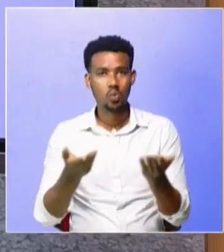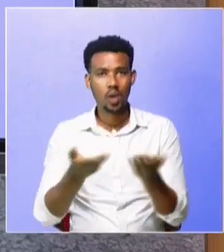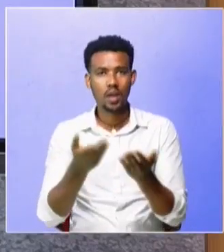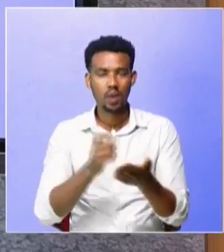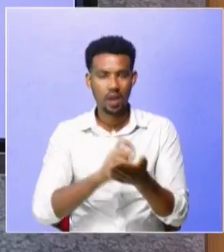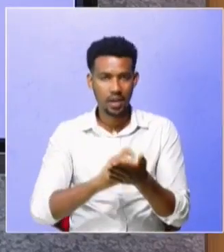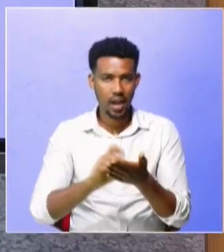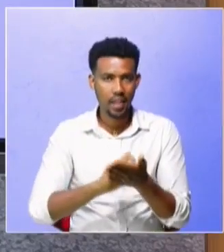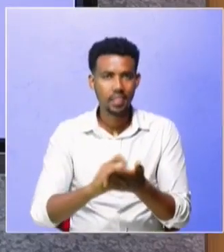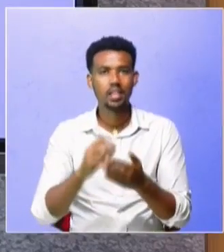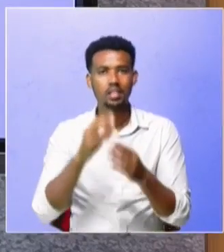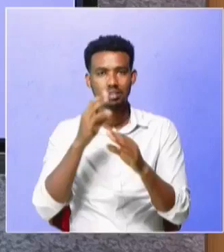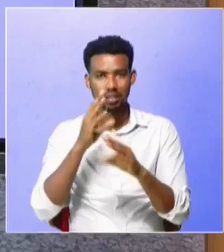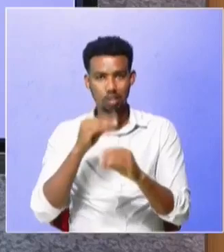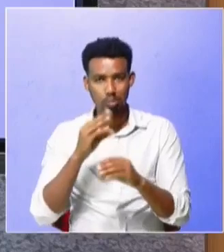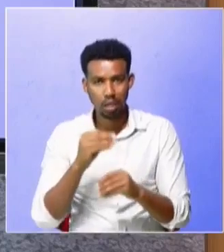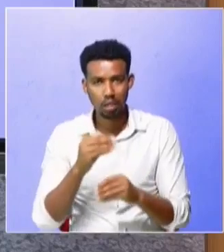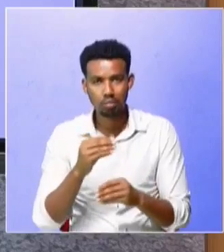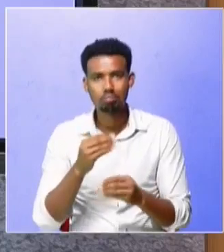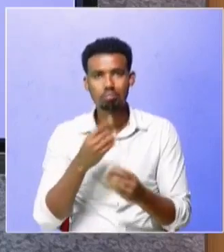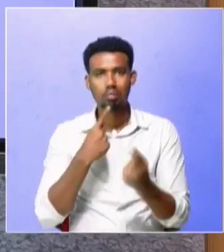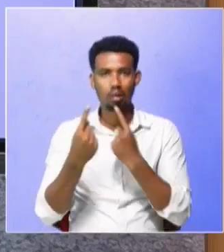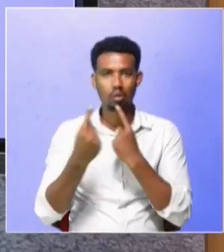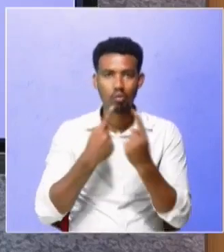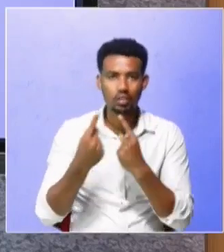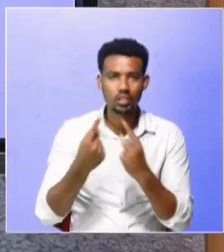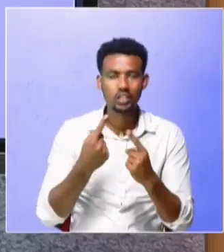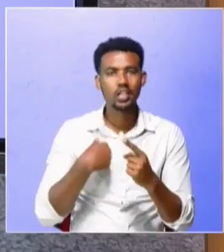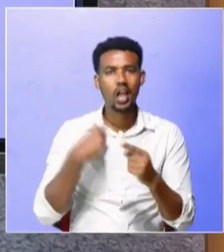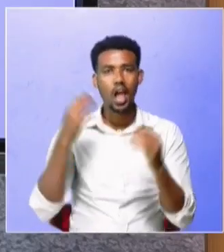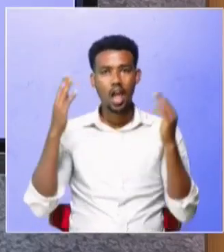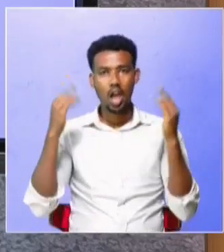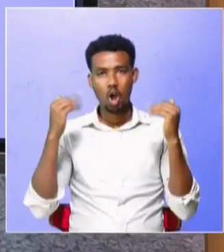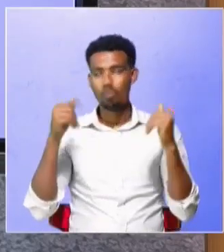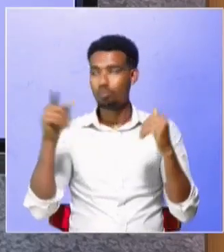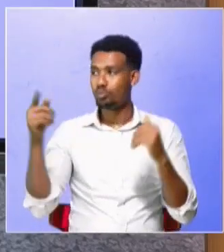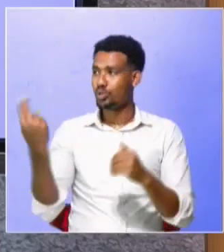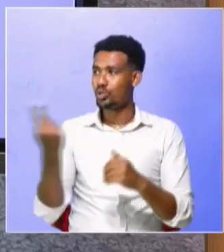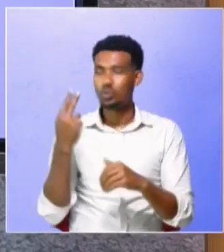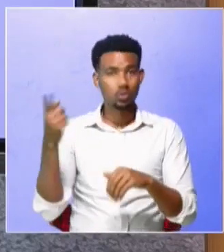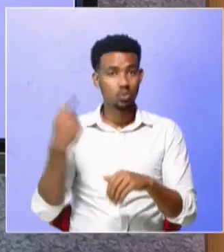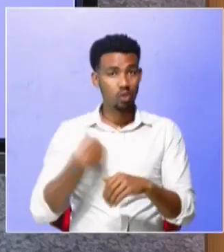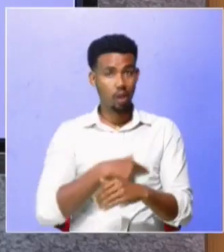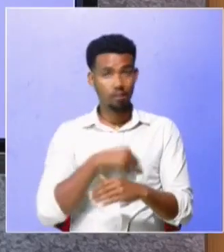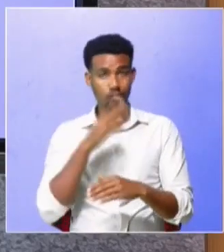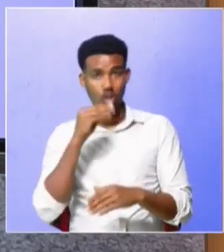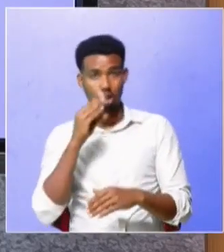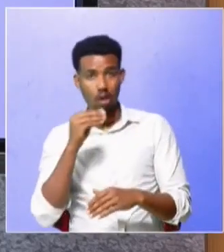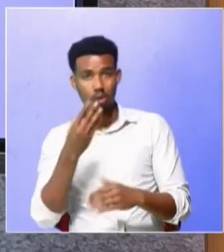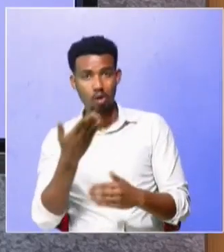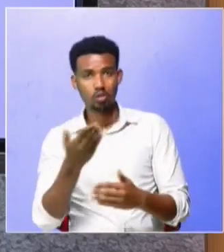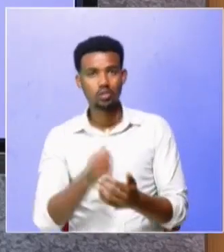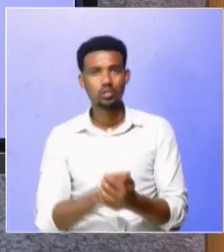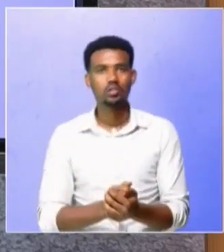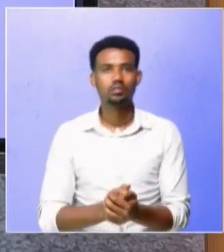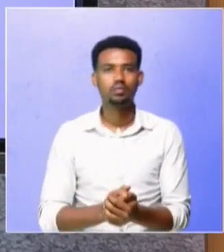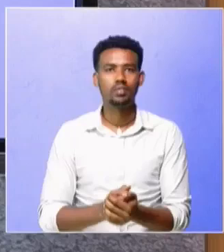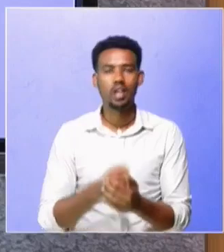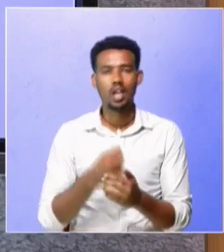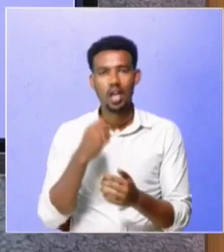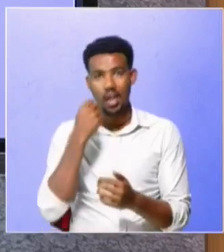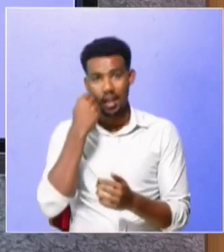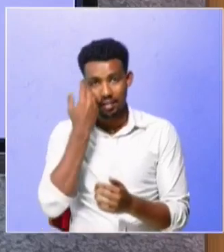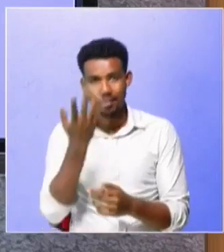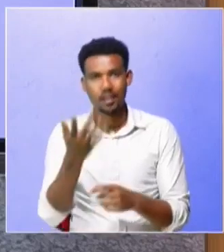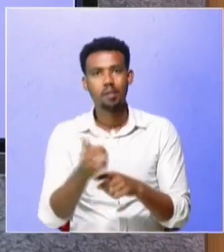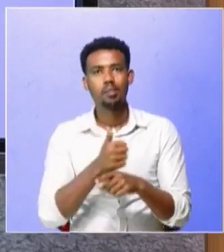writing, when we are speaking. So I hope you will use these prepositions that we have talked about so far in your everyday practice